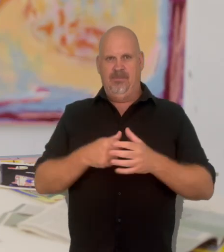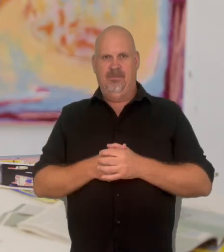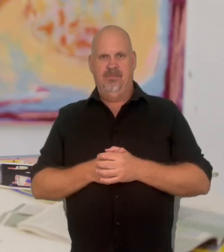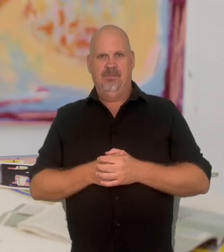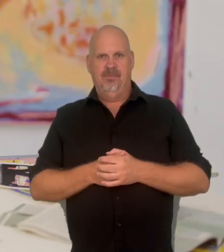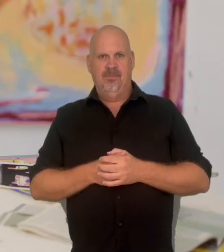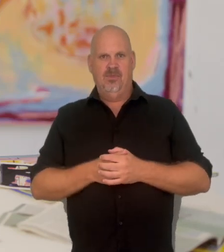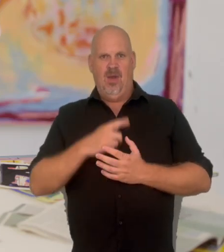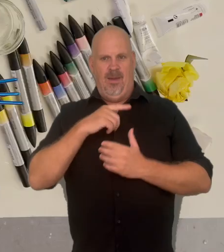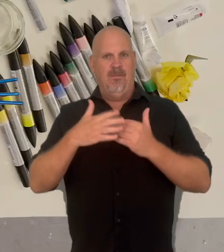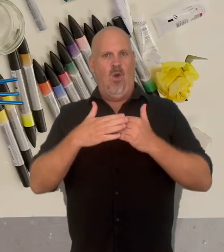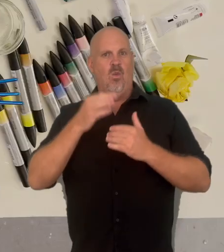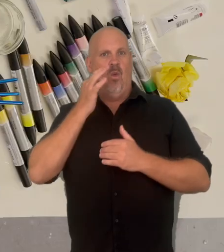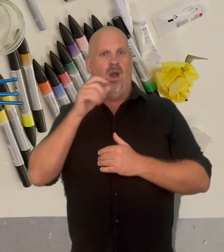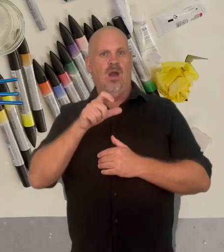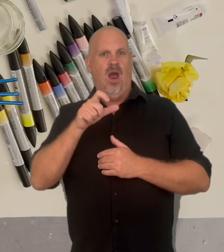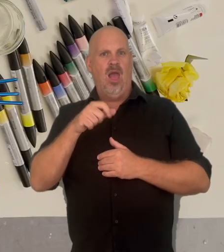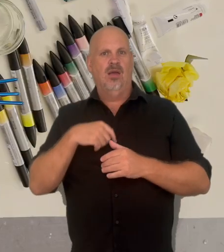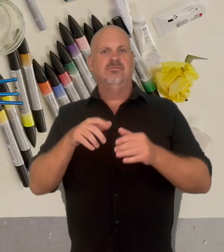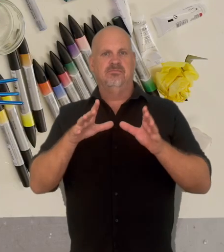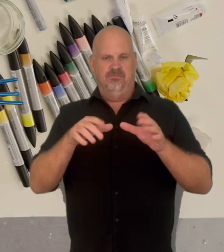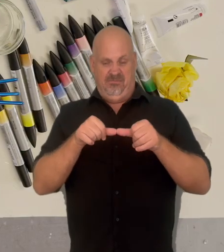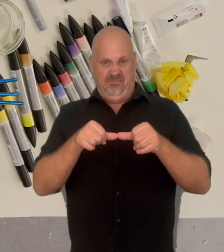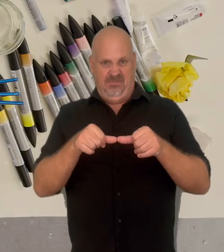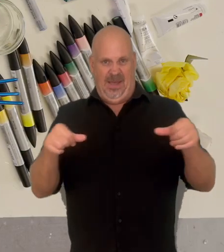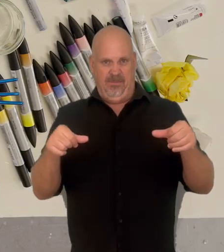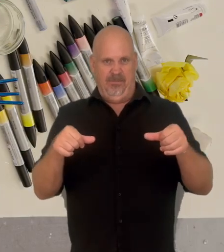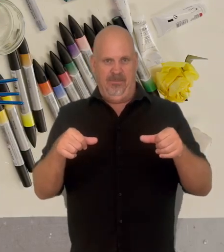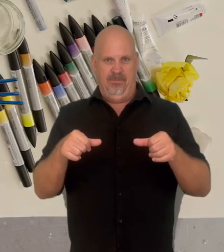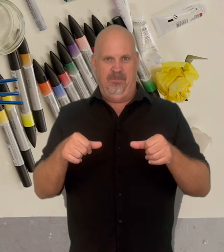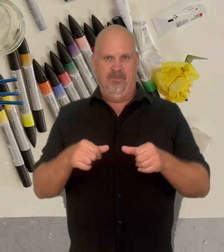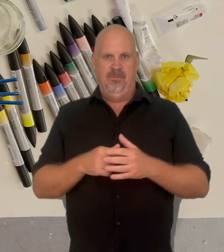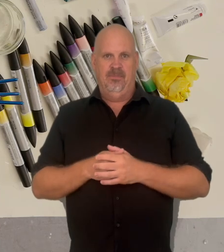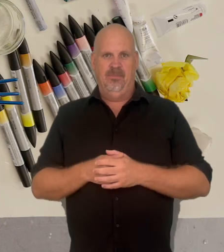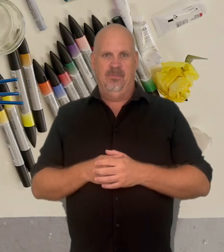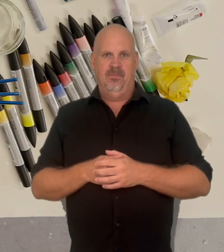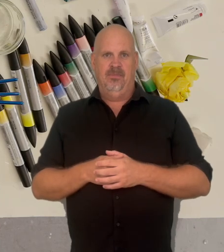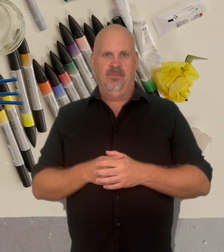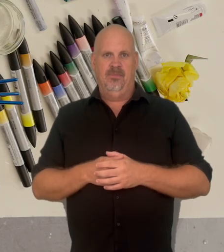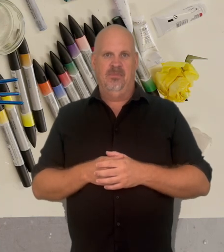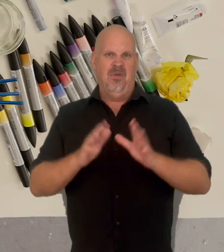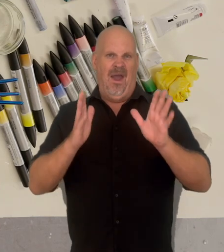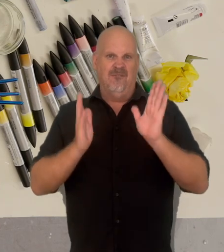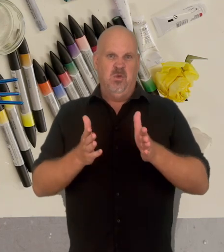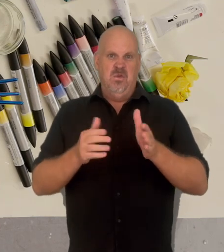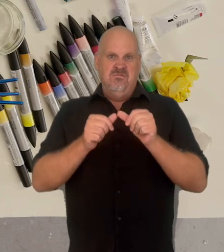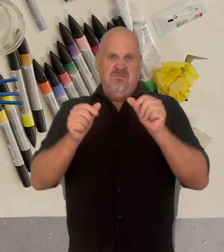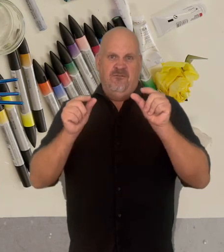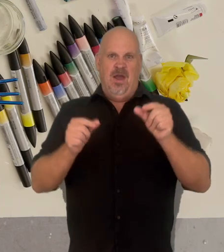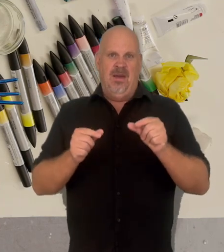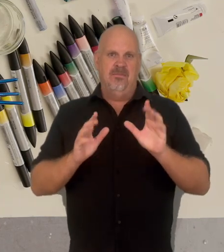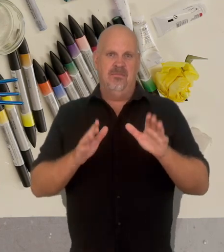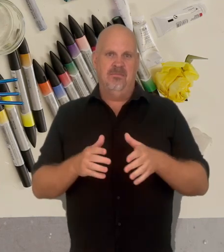out and the markers. I'm going to just tape it down simply here. You don't have to tape all the frame down again because you have this framing mechanism